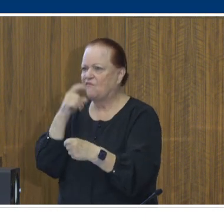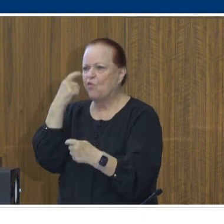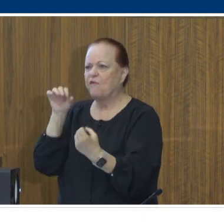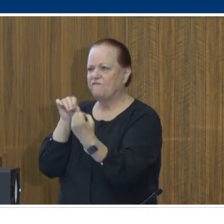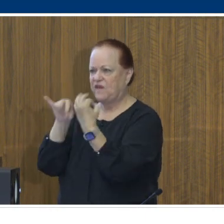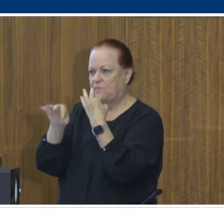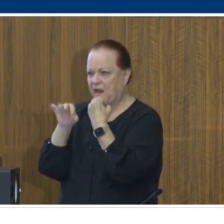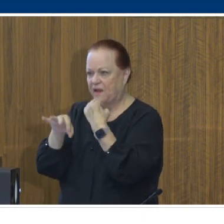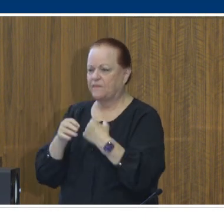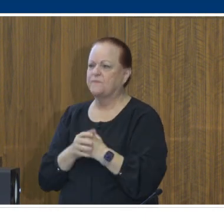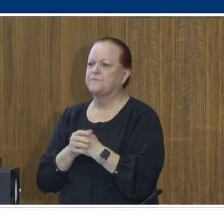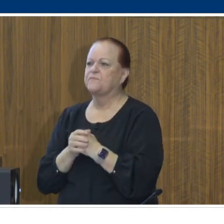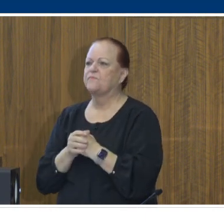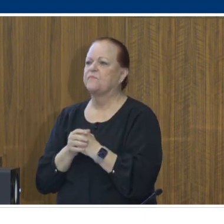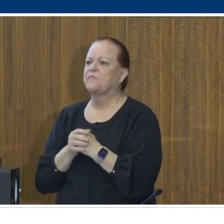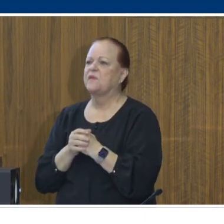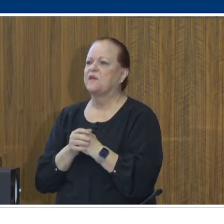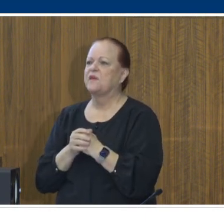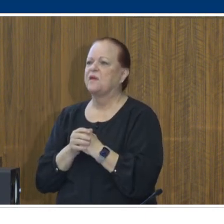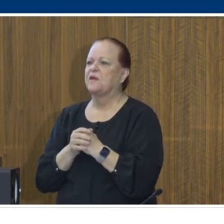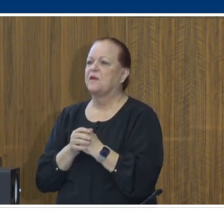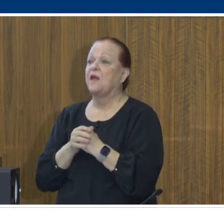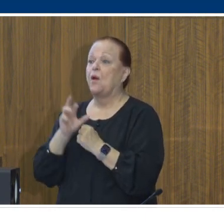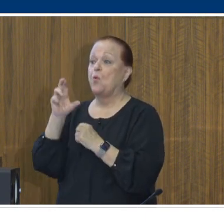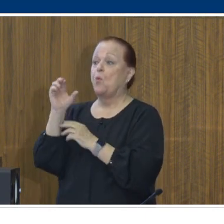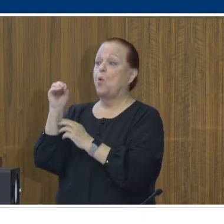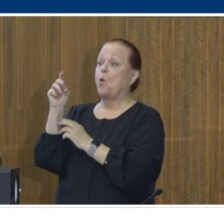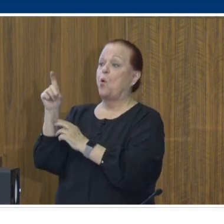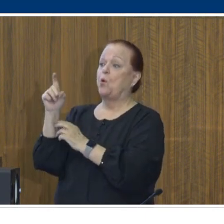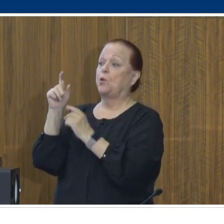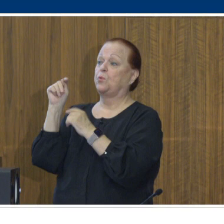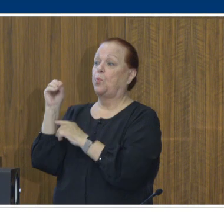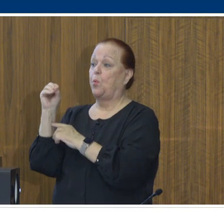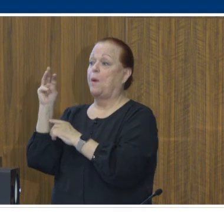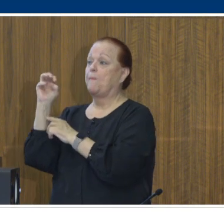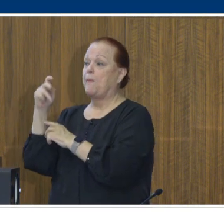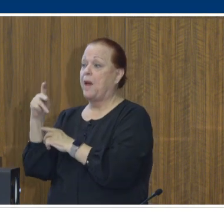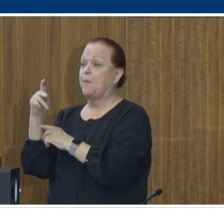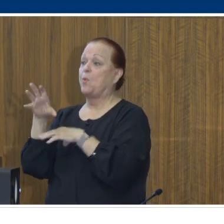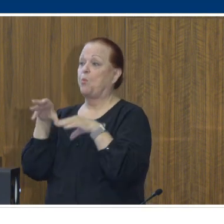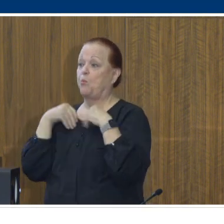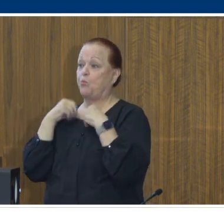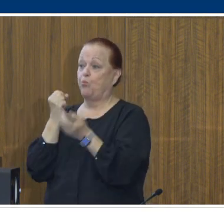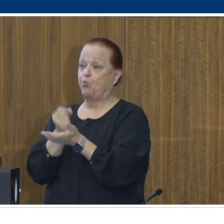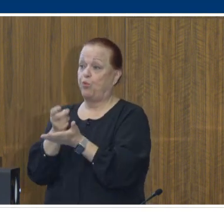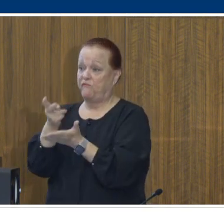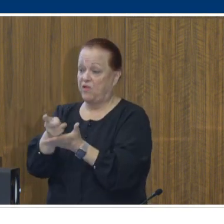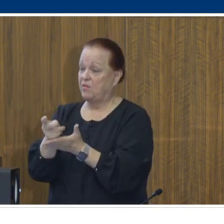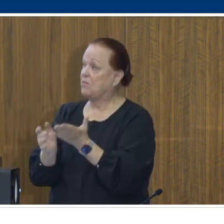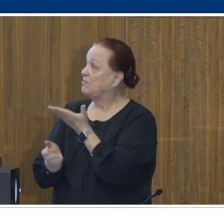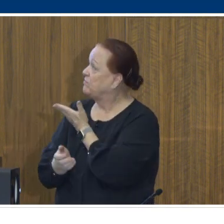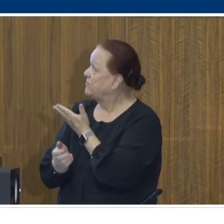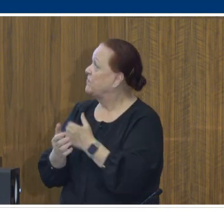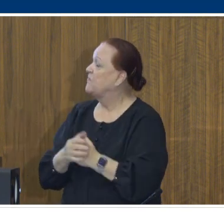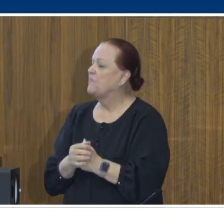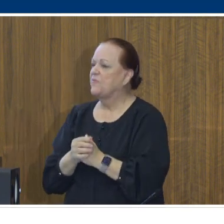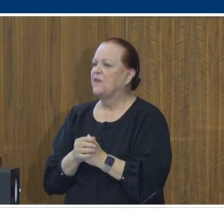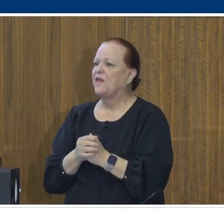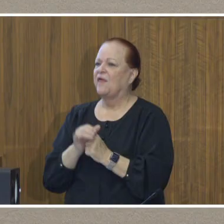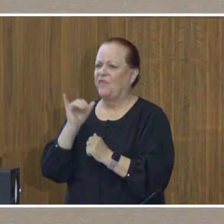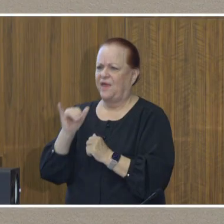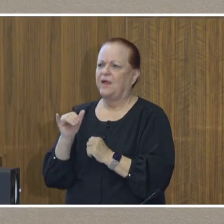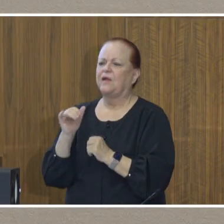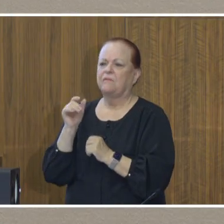Next, we'd like to highlight the road to map approval and some of the key dates and timeline of actions that can also be found on